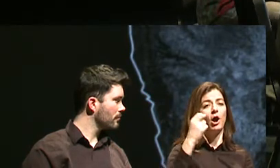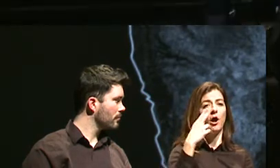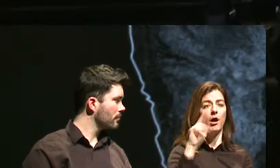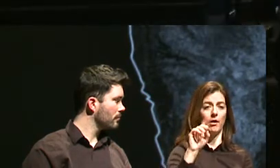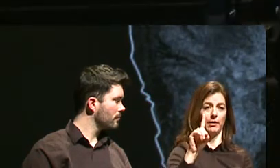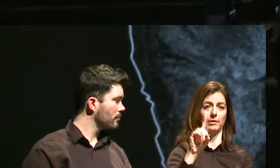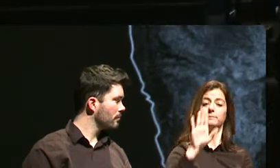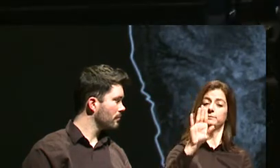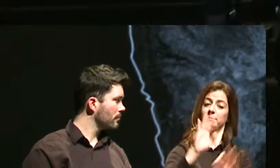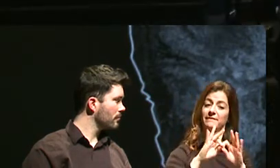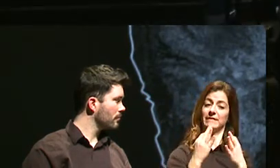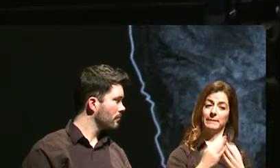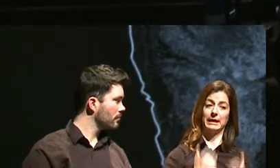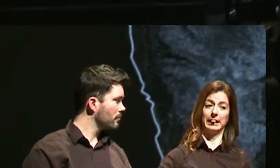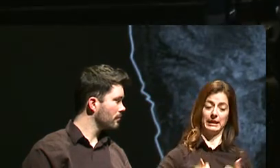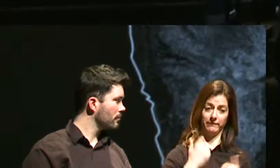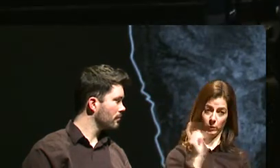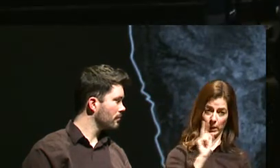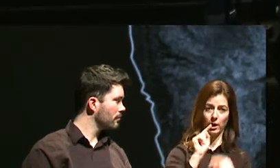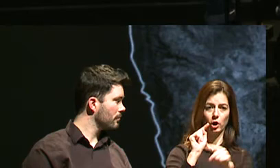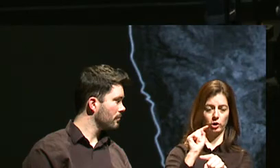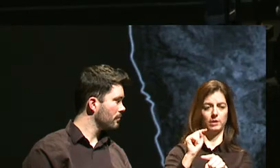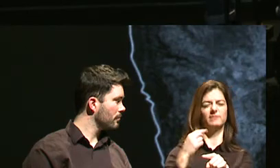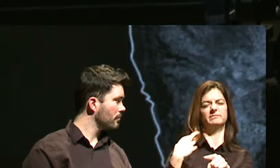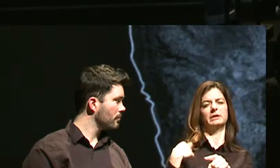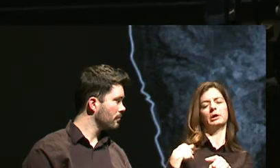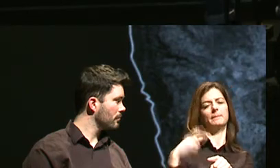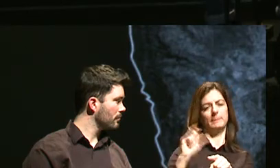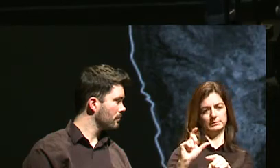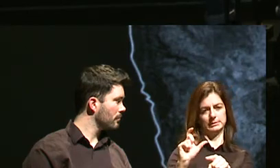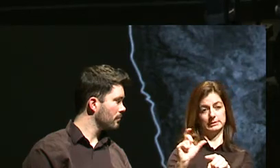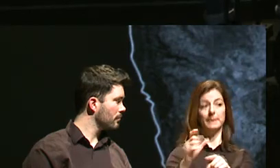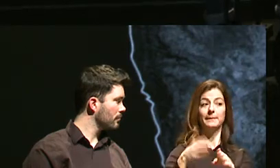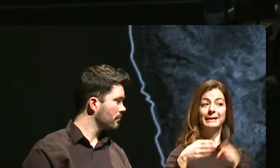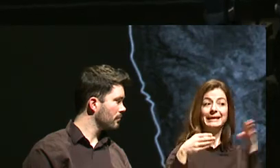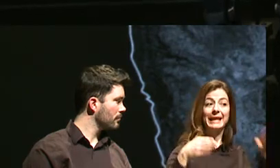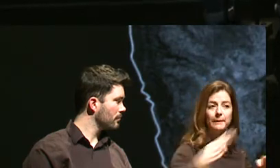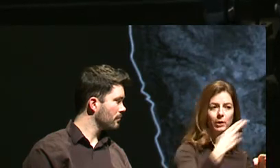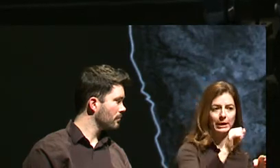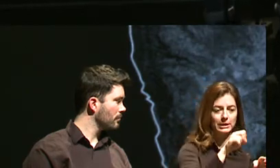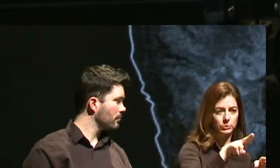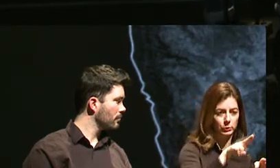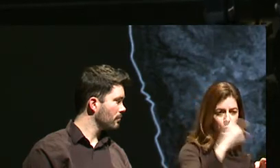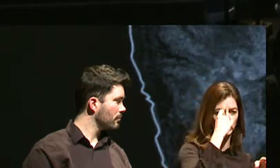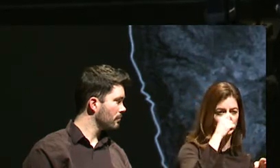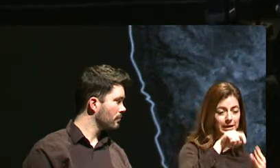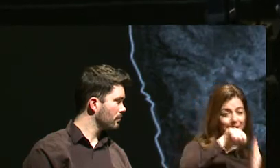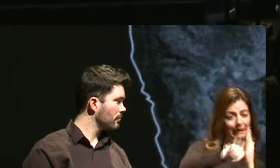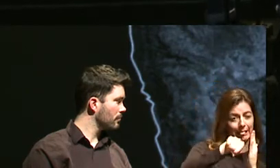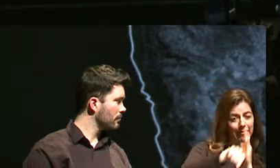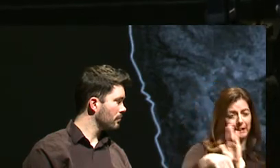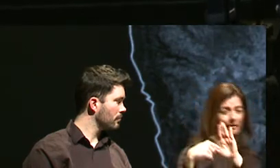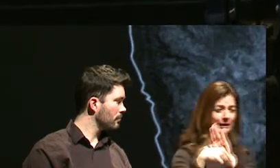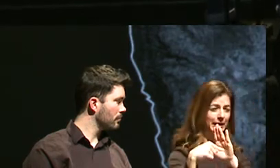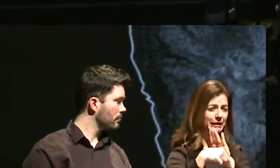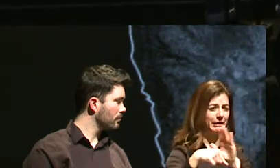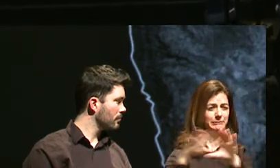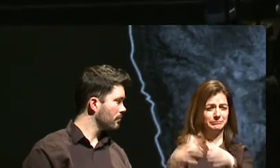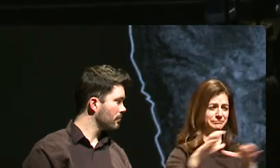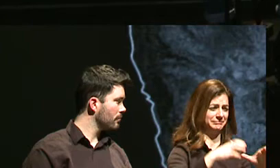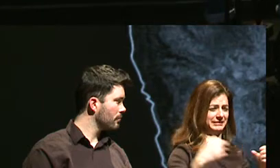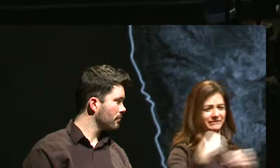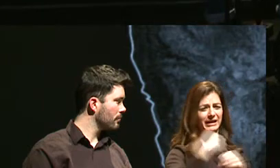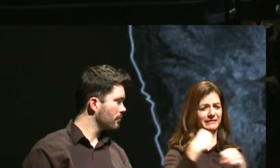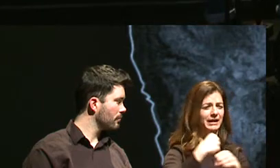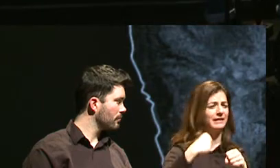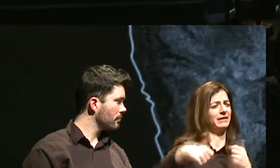Her family is Muslim. Their neighbors are Hindu. Hindus are killing Muslims. Muslims are killing Hindus.